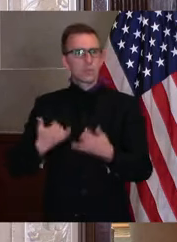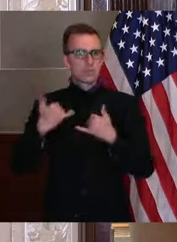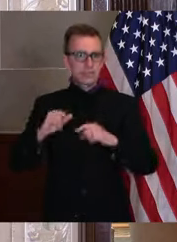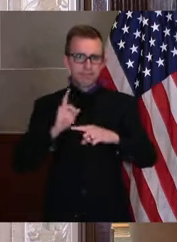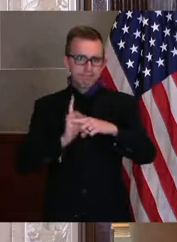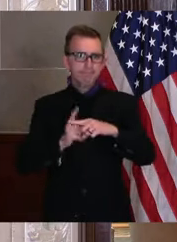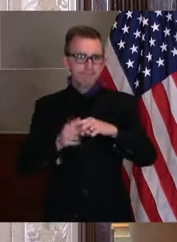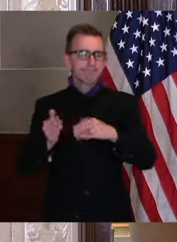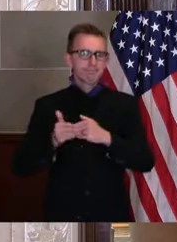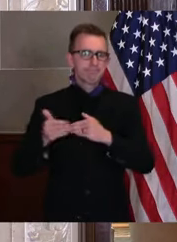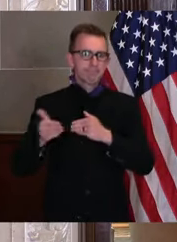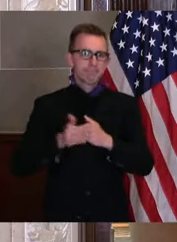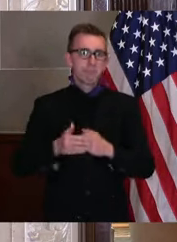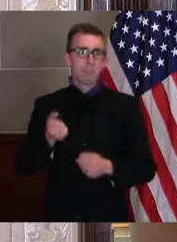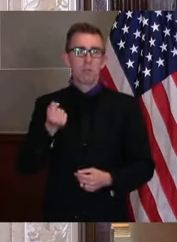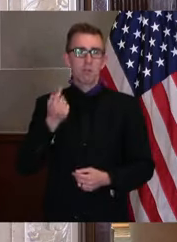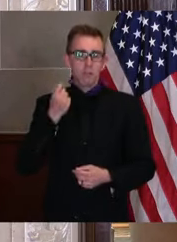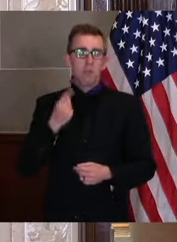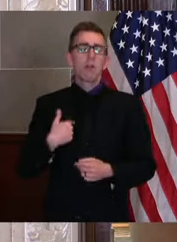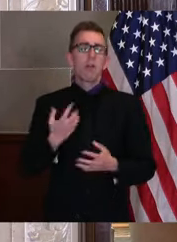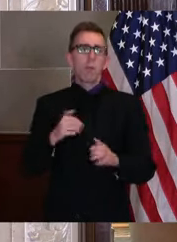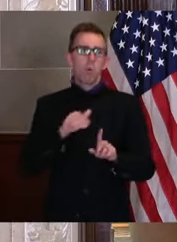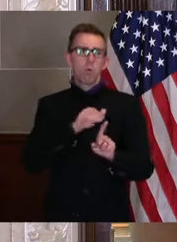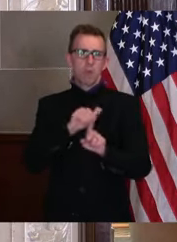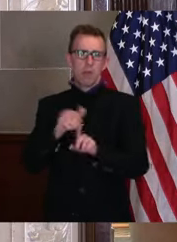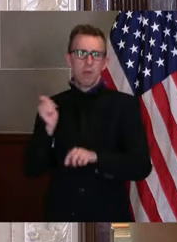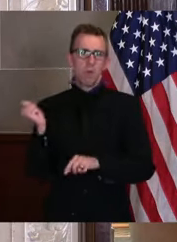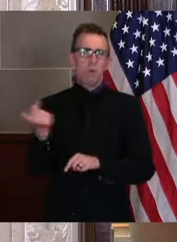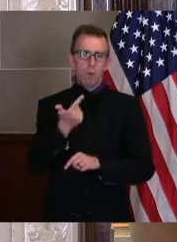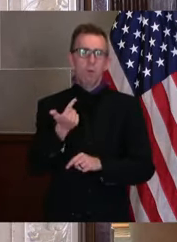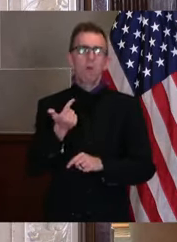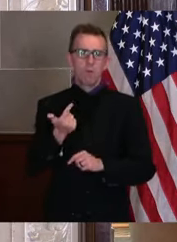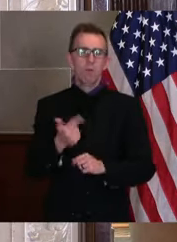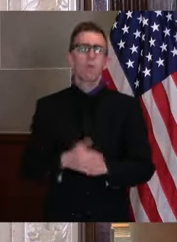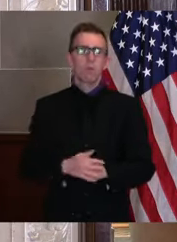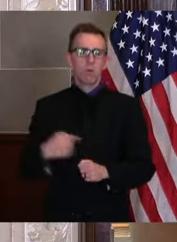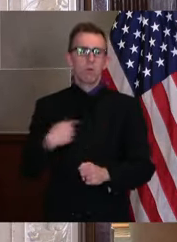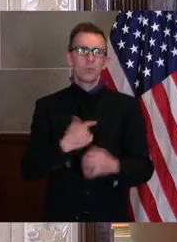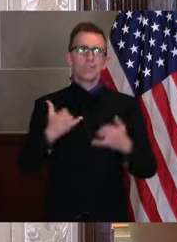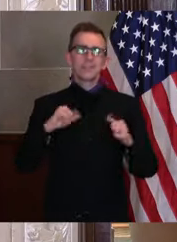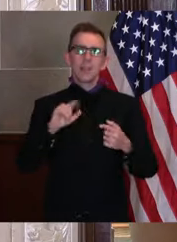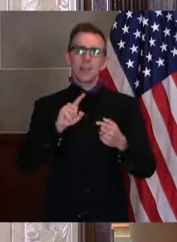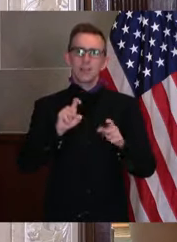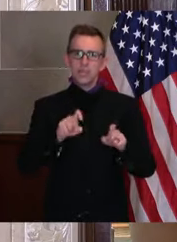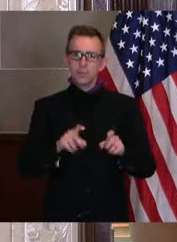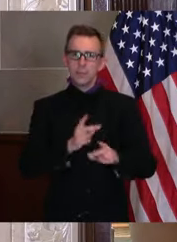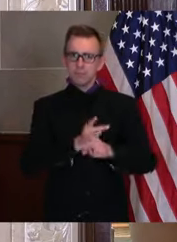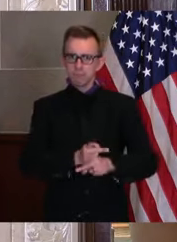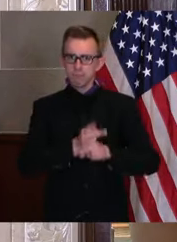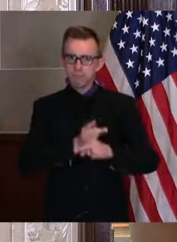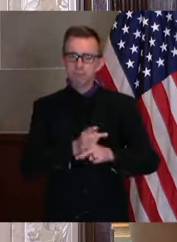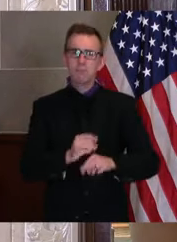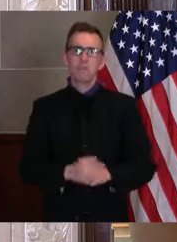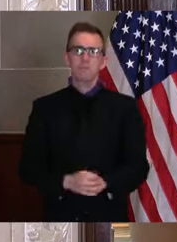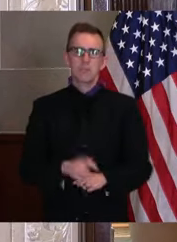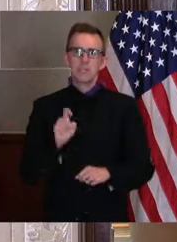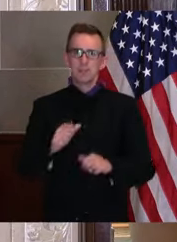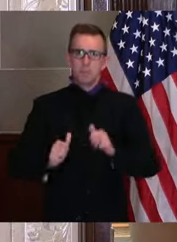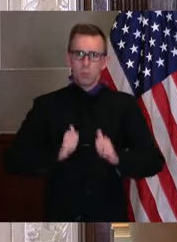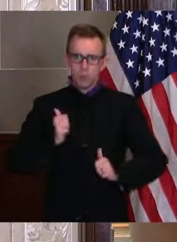ahead. However, I want to remind everyone that we must still be very cautious and